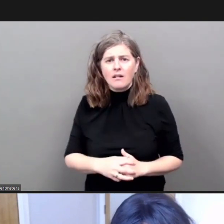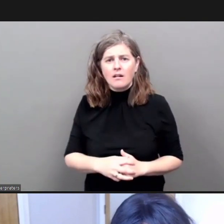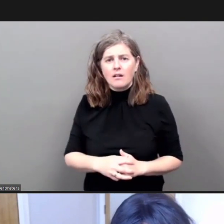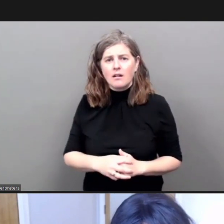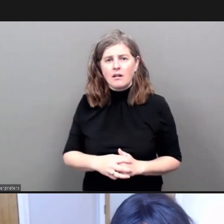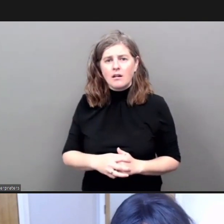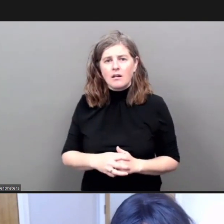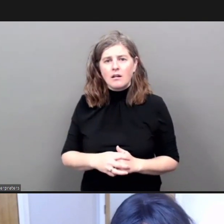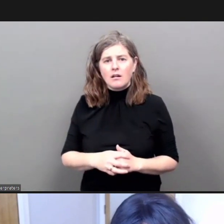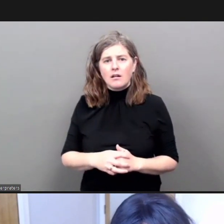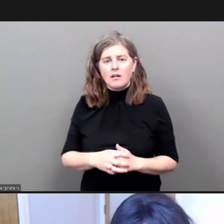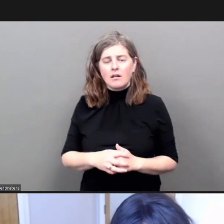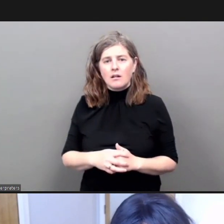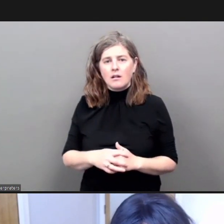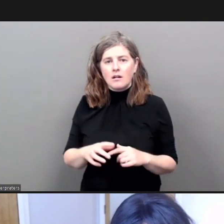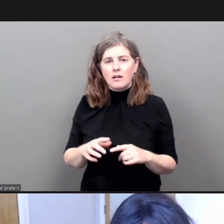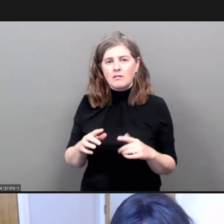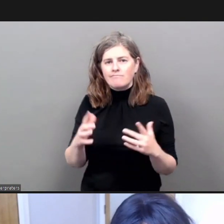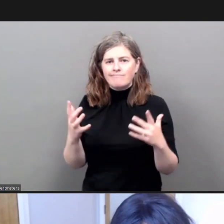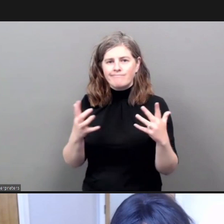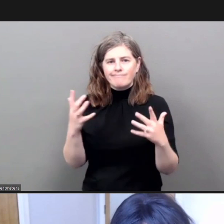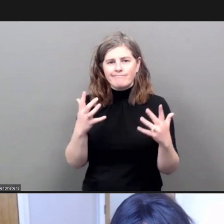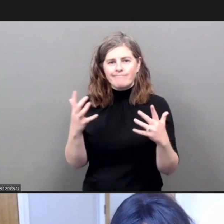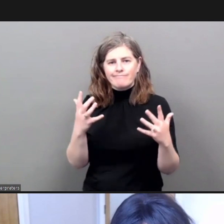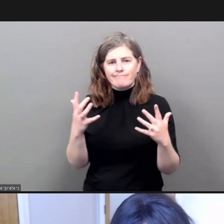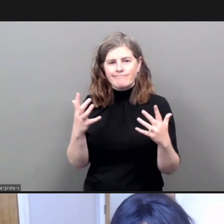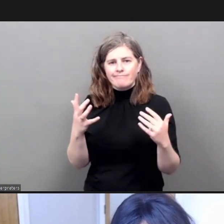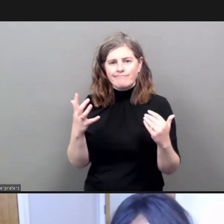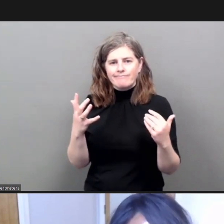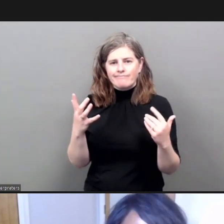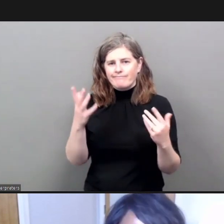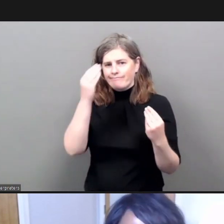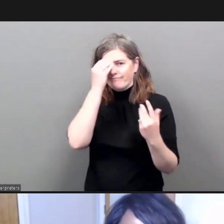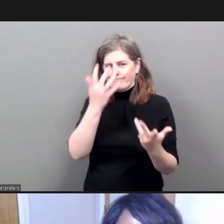rules again? Can you give me sort of an idea? Thank you.